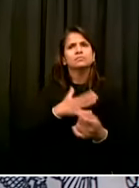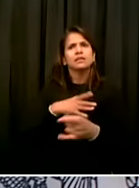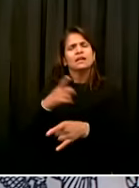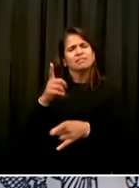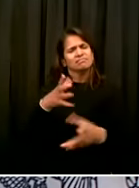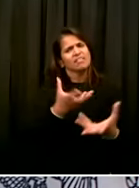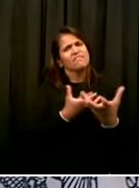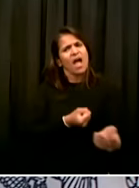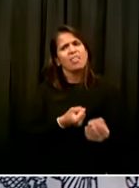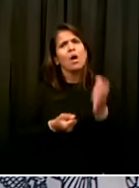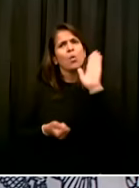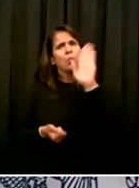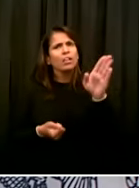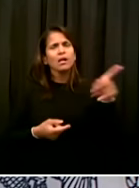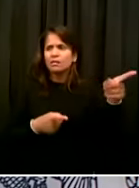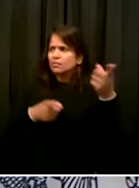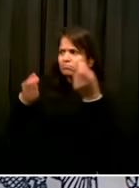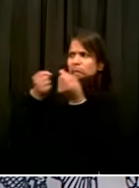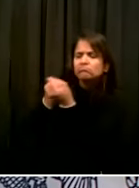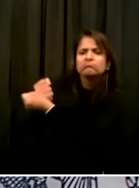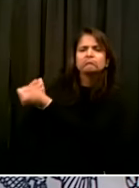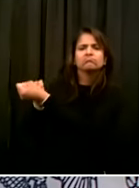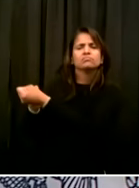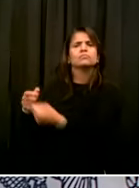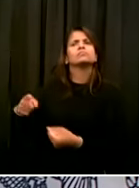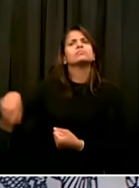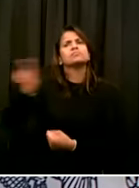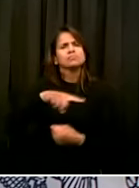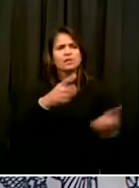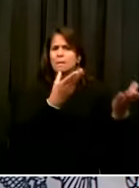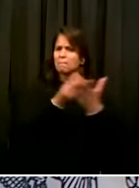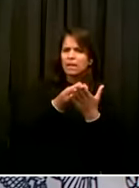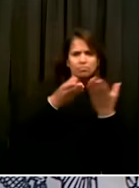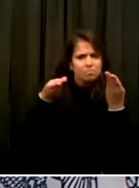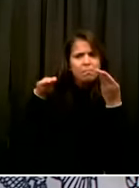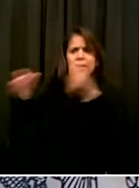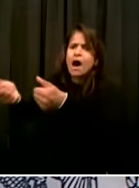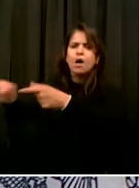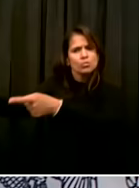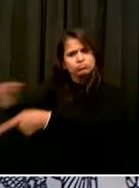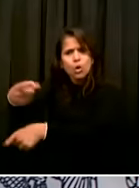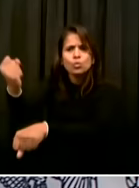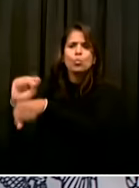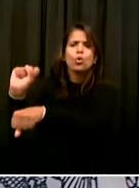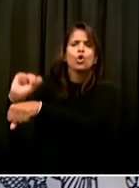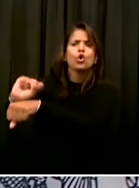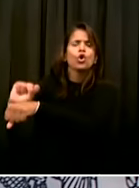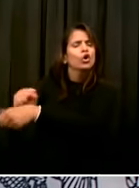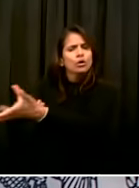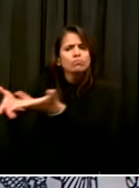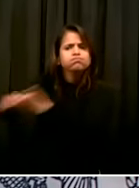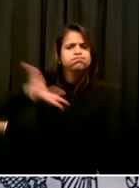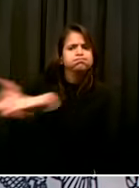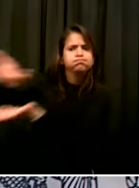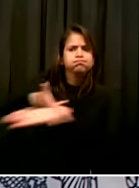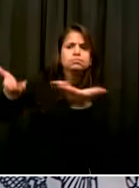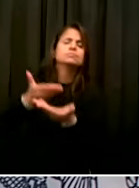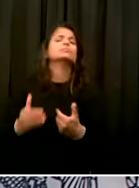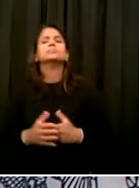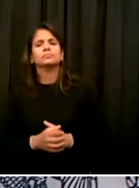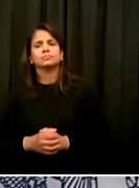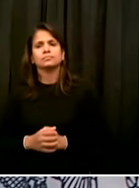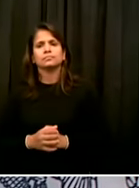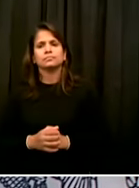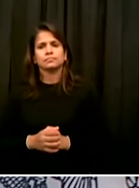are you? I'm well, thank you. So many questions, so little time. I wanted to follow up on something